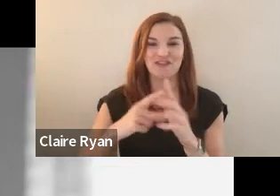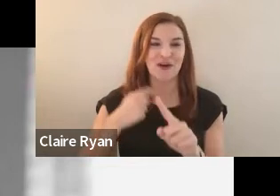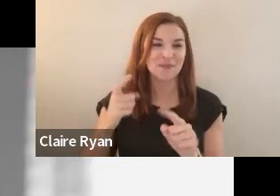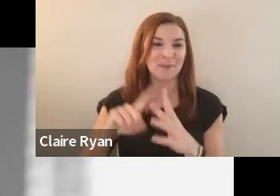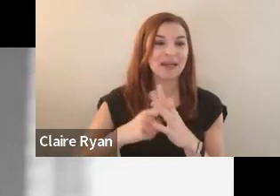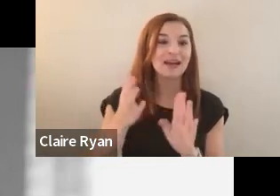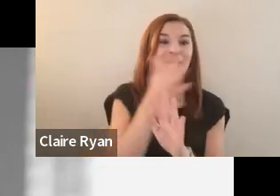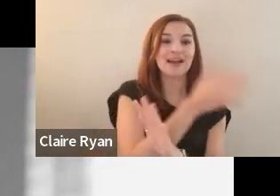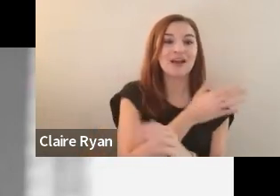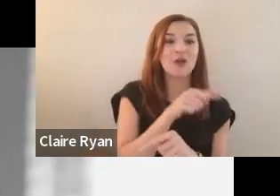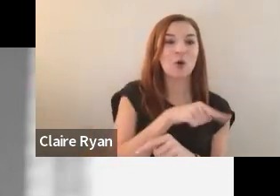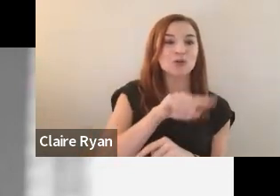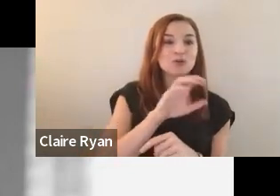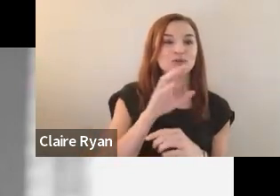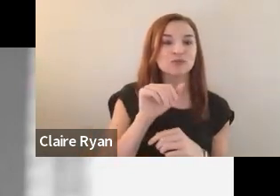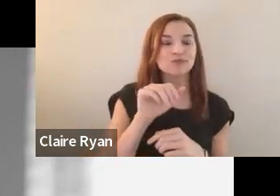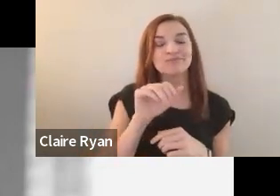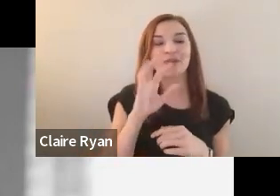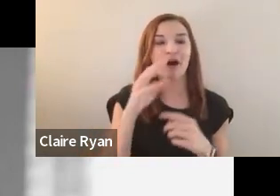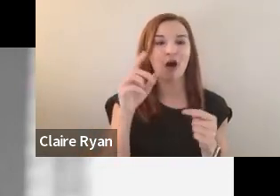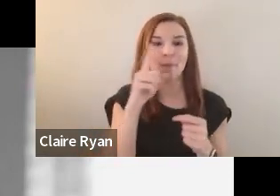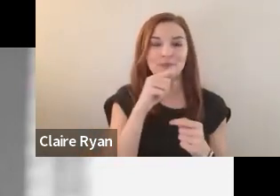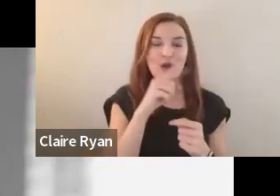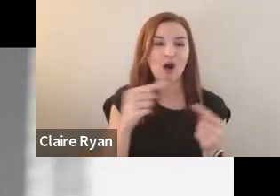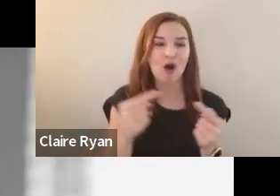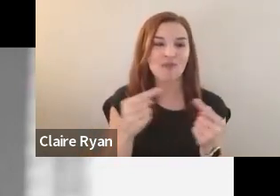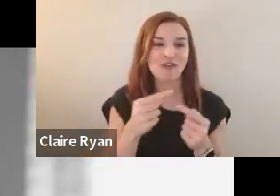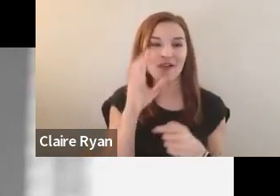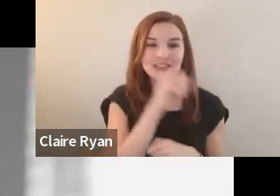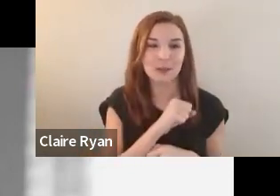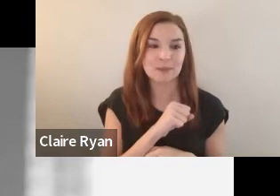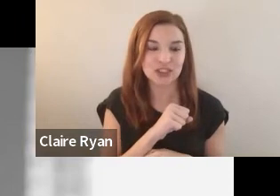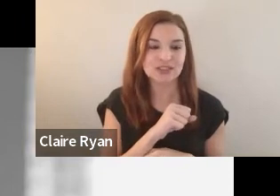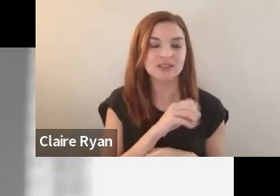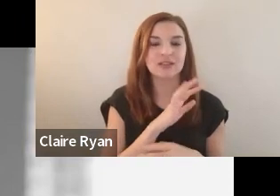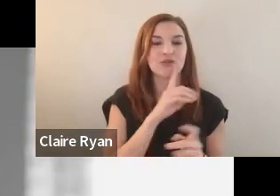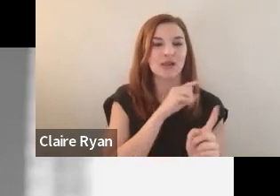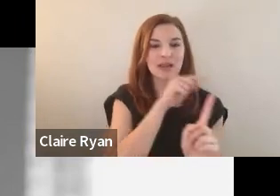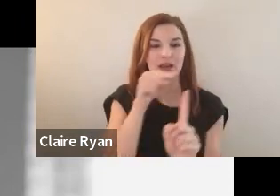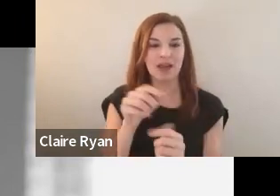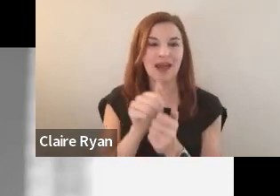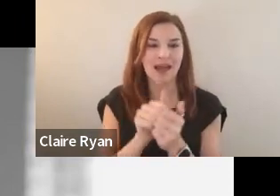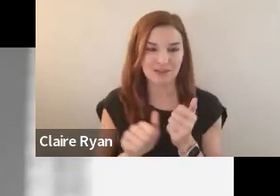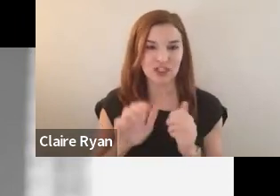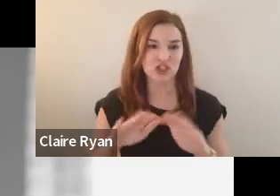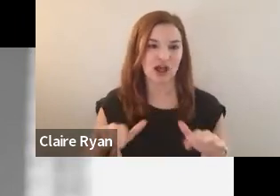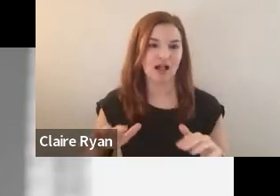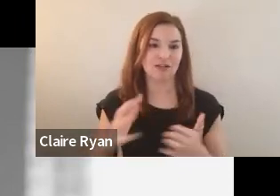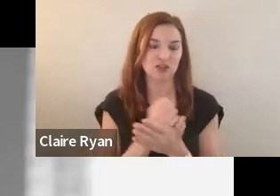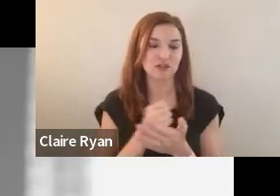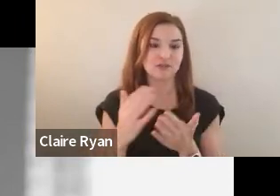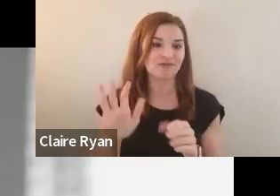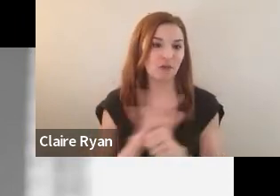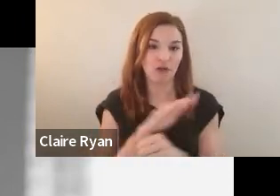So again, our goal, the message that we've tried to communicate from the very beginning, when we talked about the